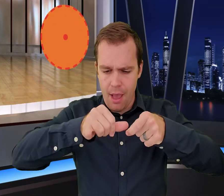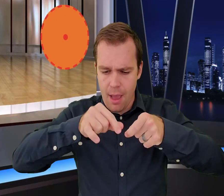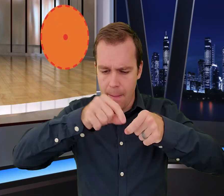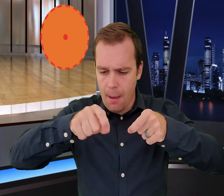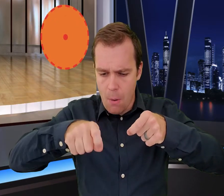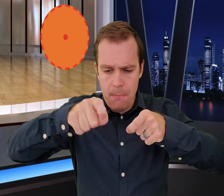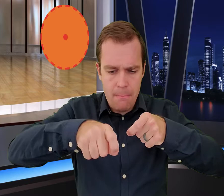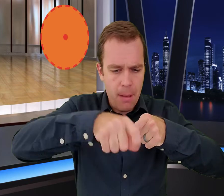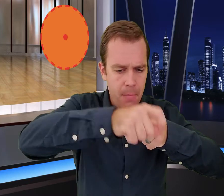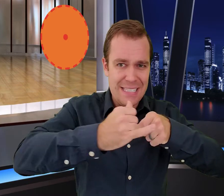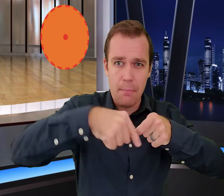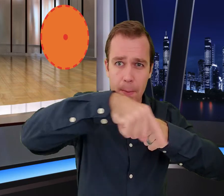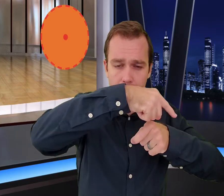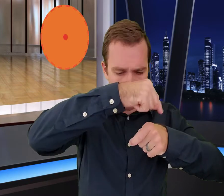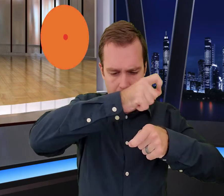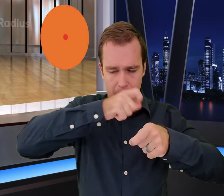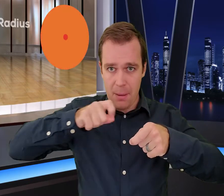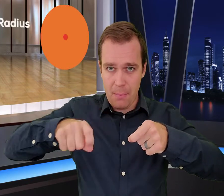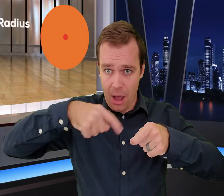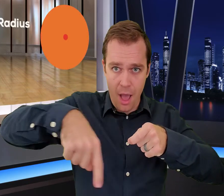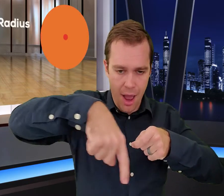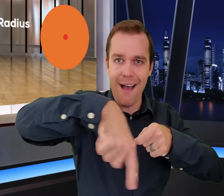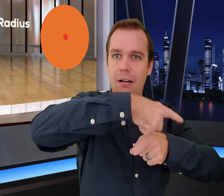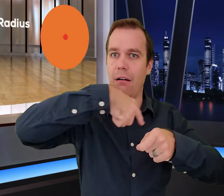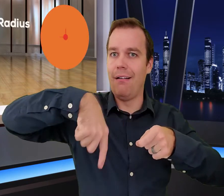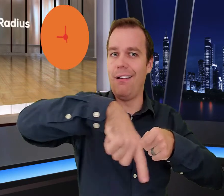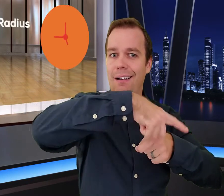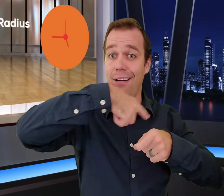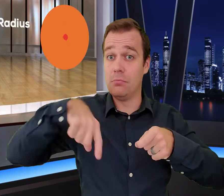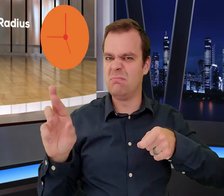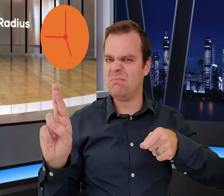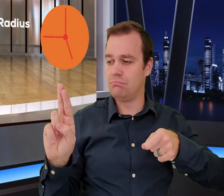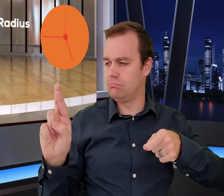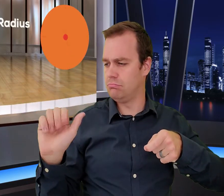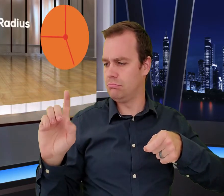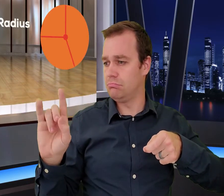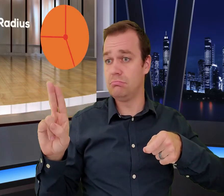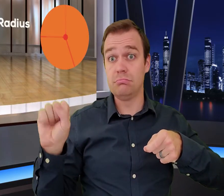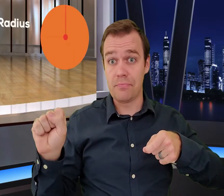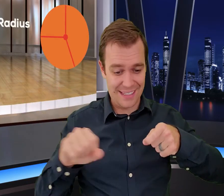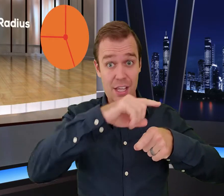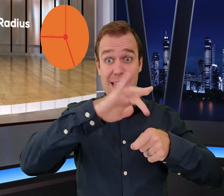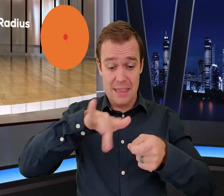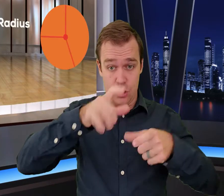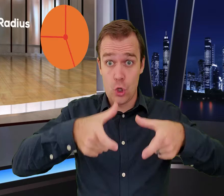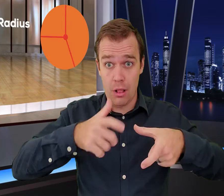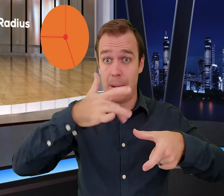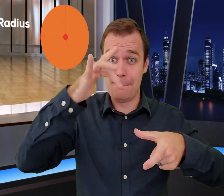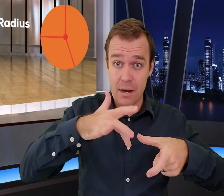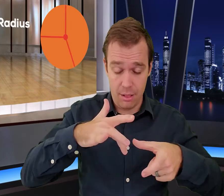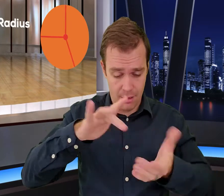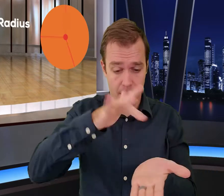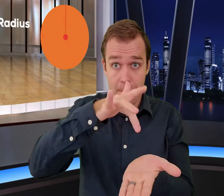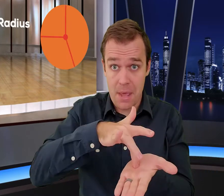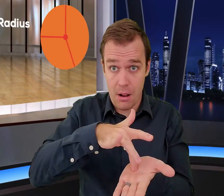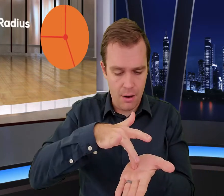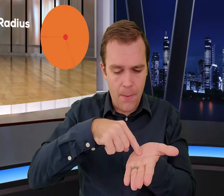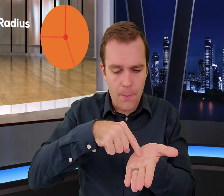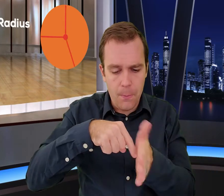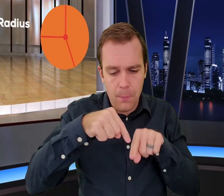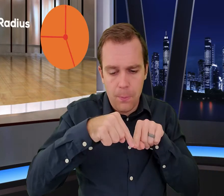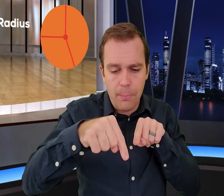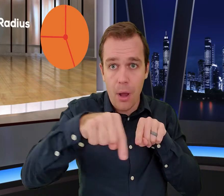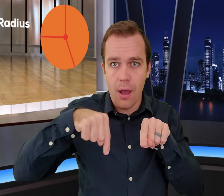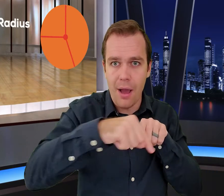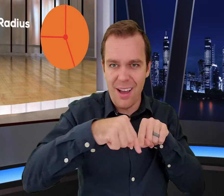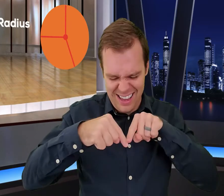the center point. Radius is the distance from the center of a circle to any other point